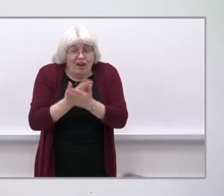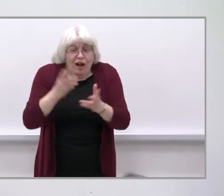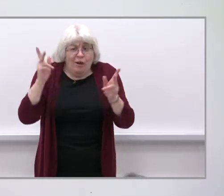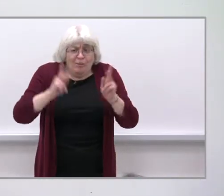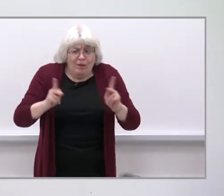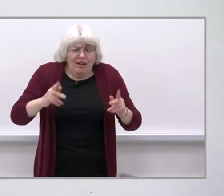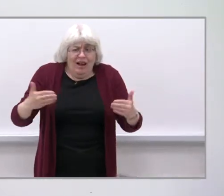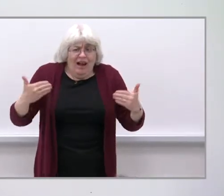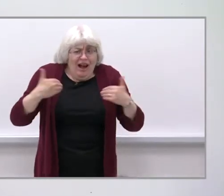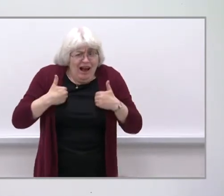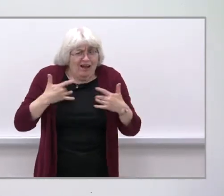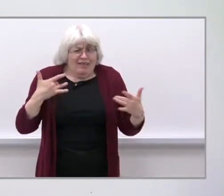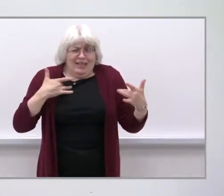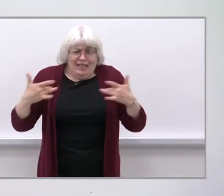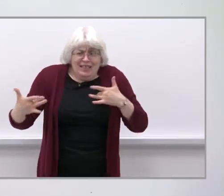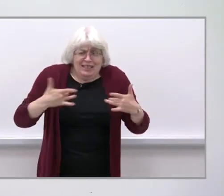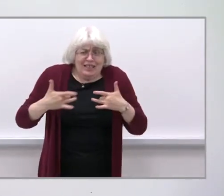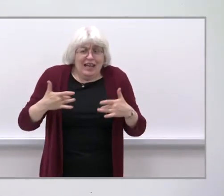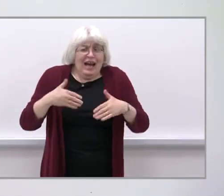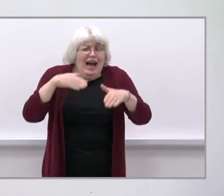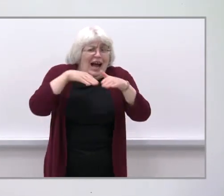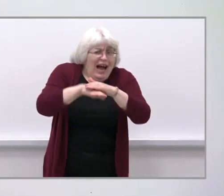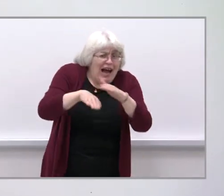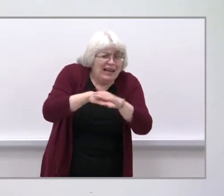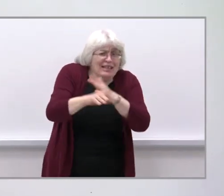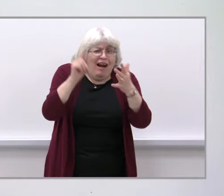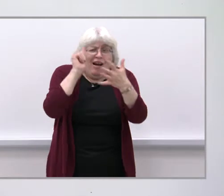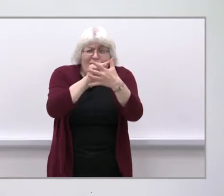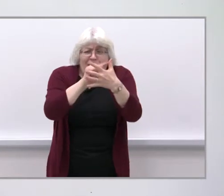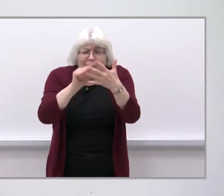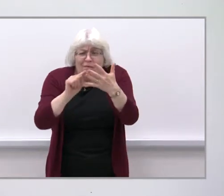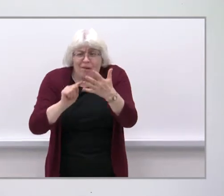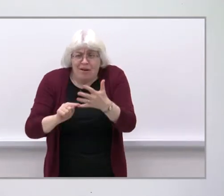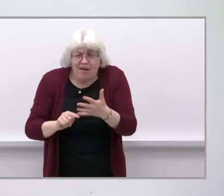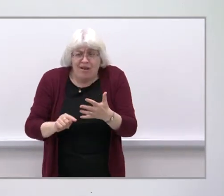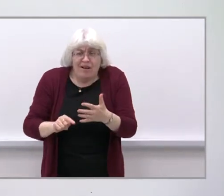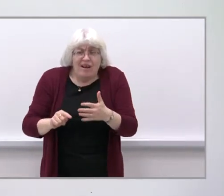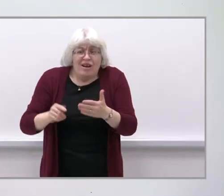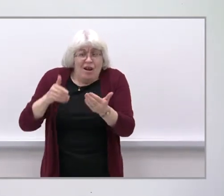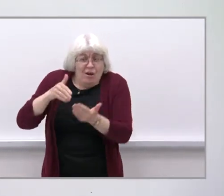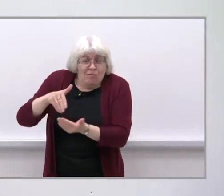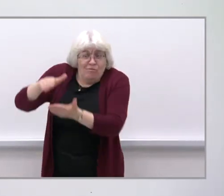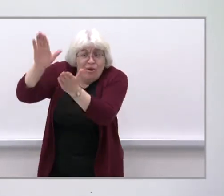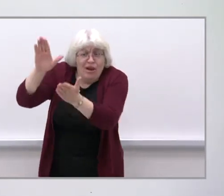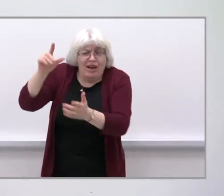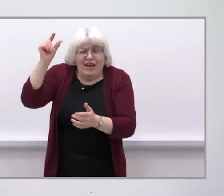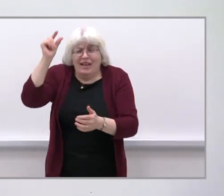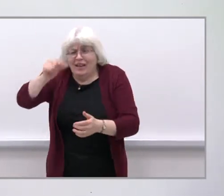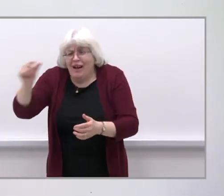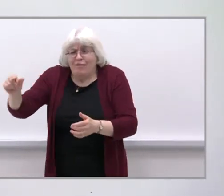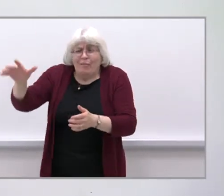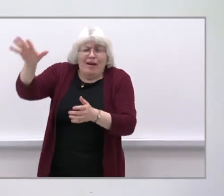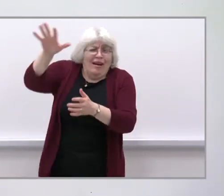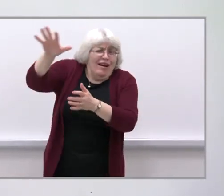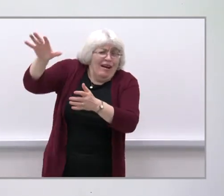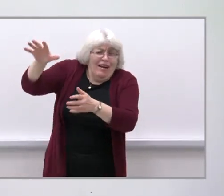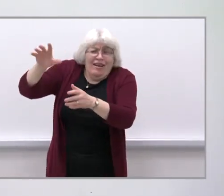First of all, there are many deaf individuals who have many concerns about accessibility. And if you confront the